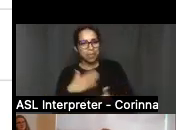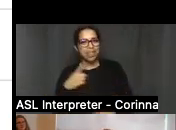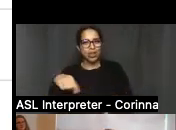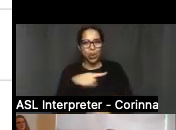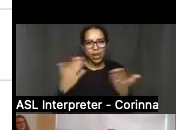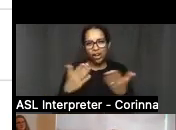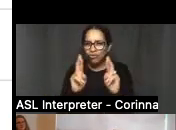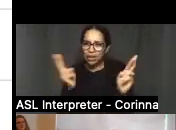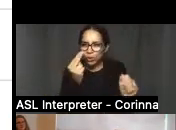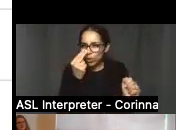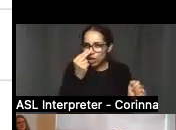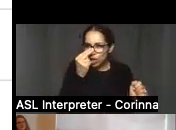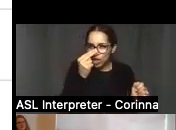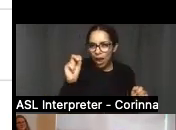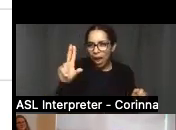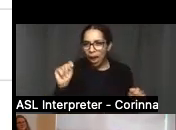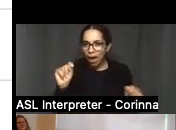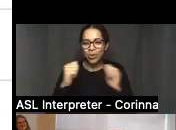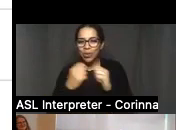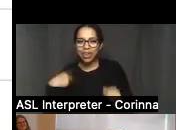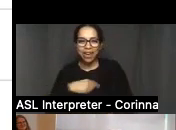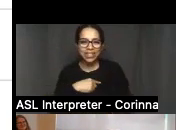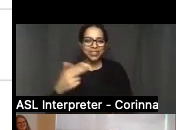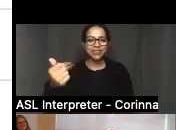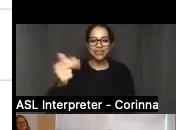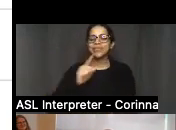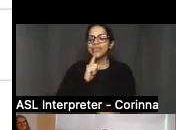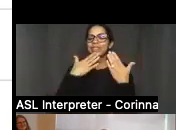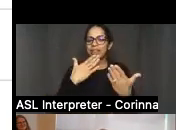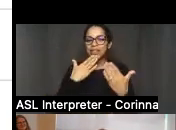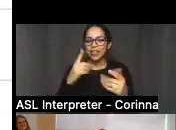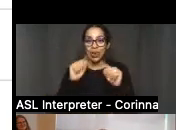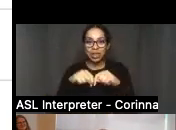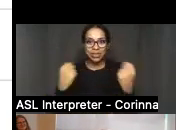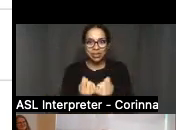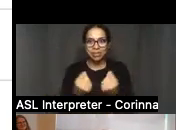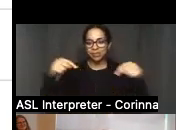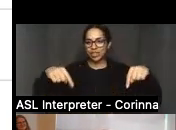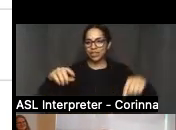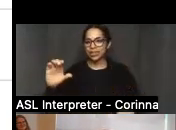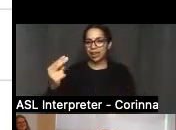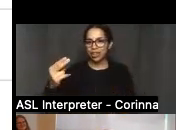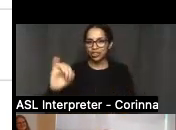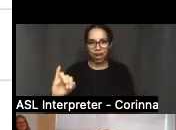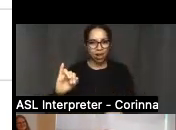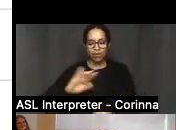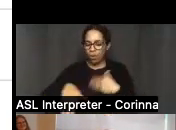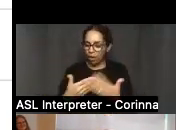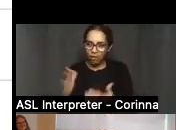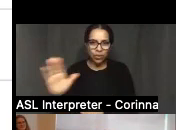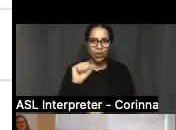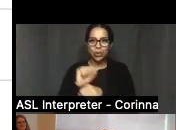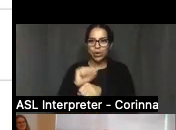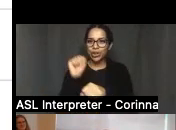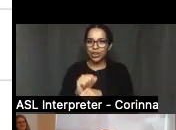with us, and so grateful for the team at CHI for all you do. And I know, you know,